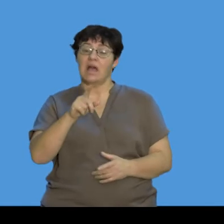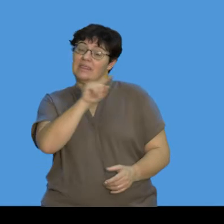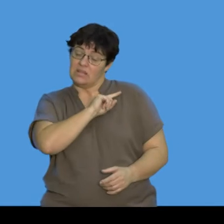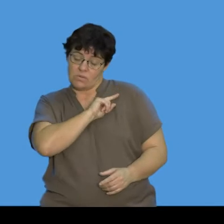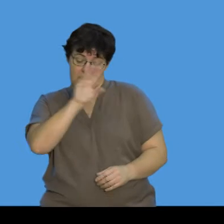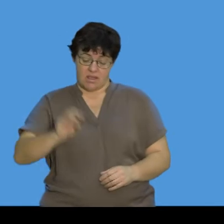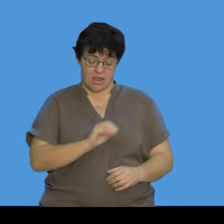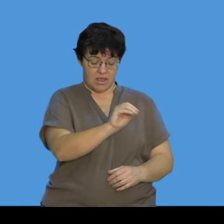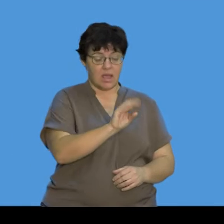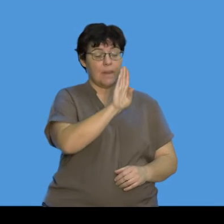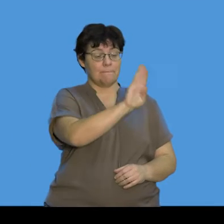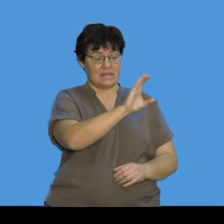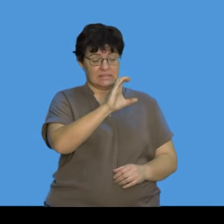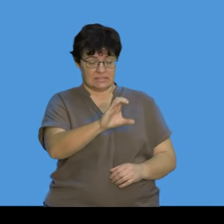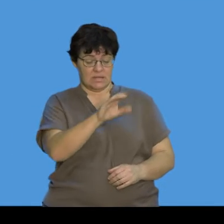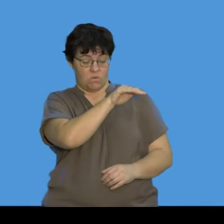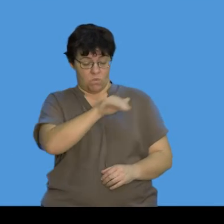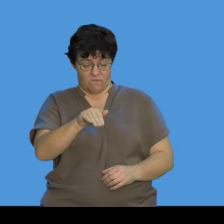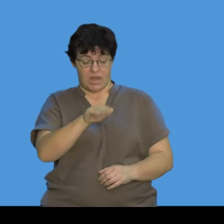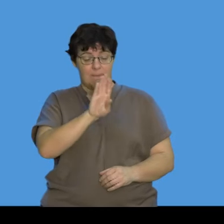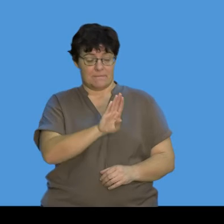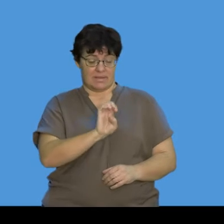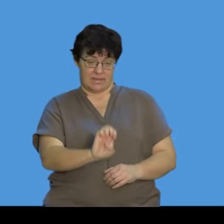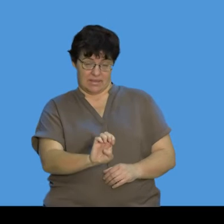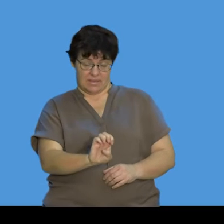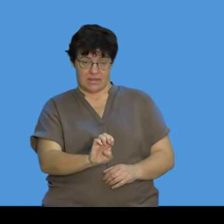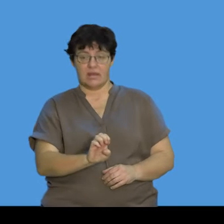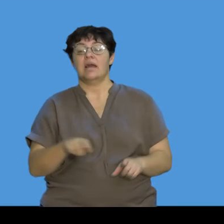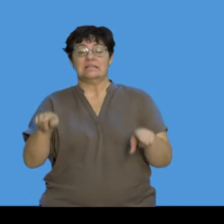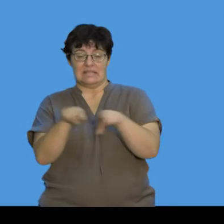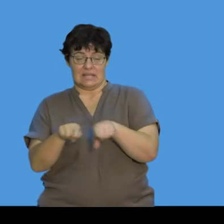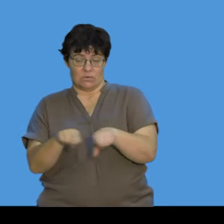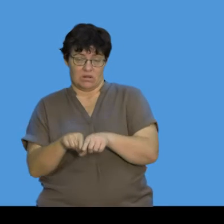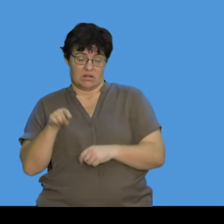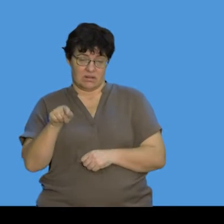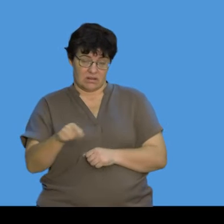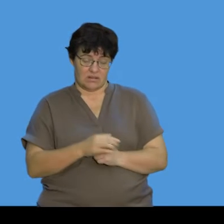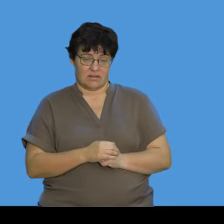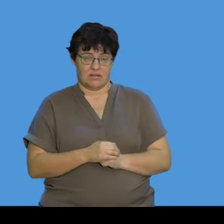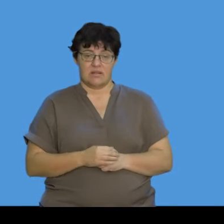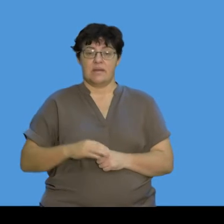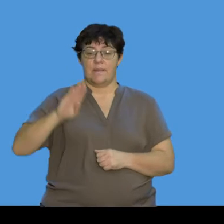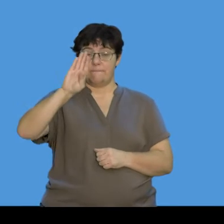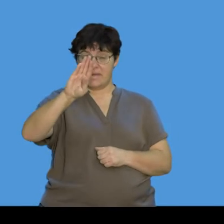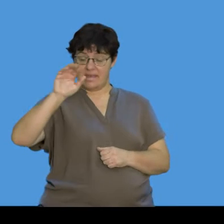So it will therefore be BC over BE is equal